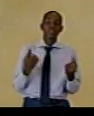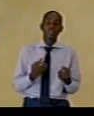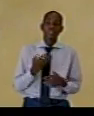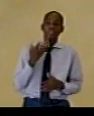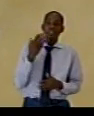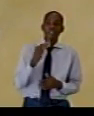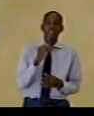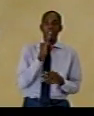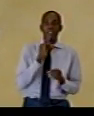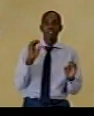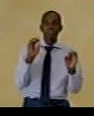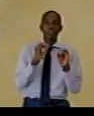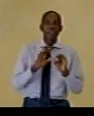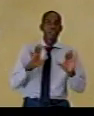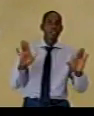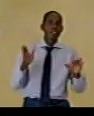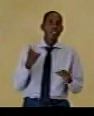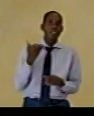sin.